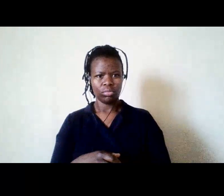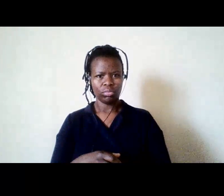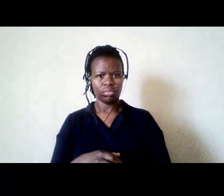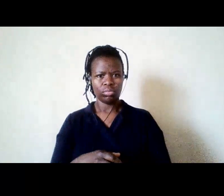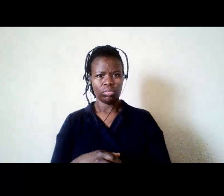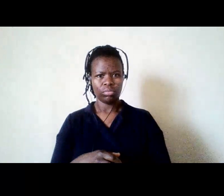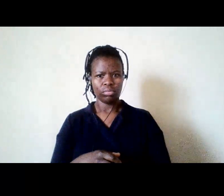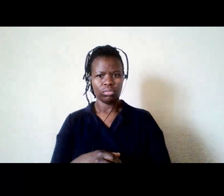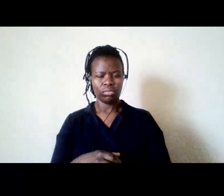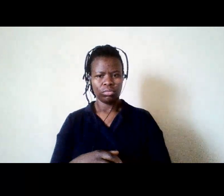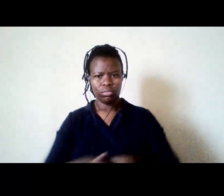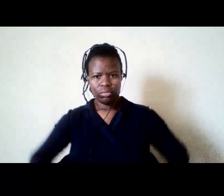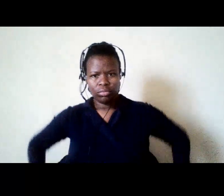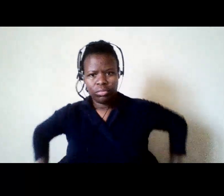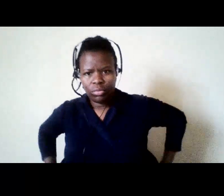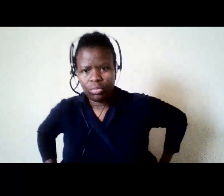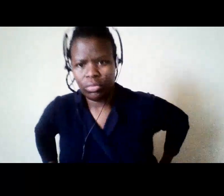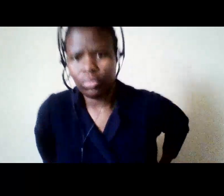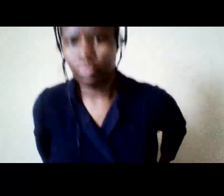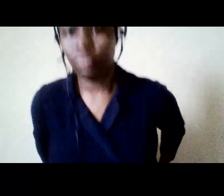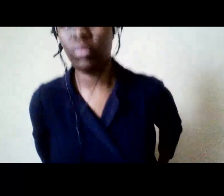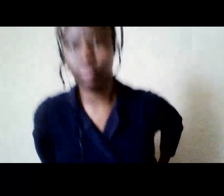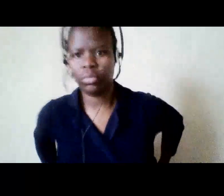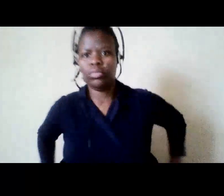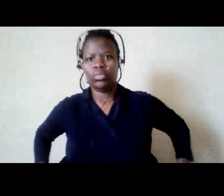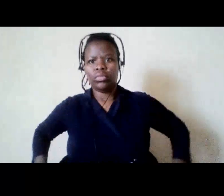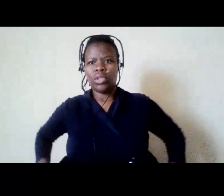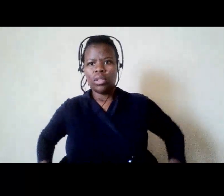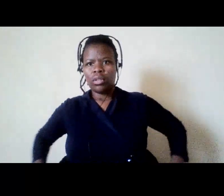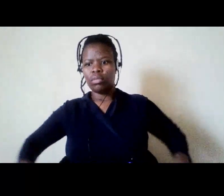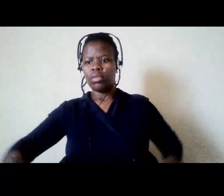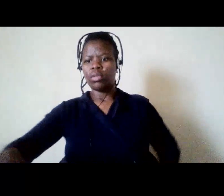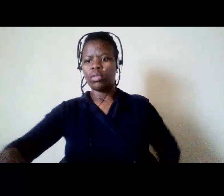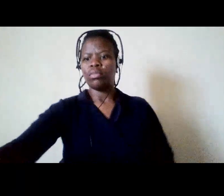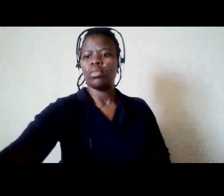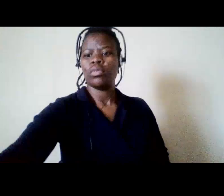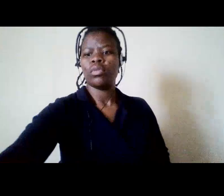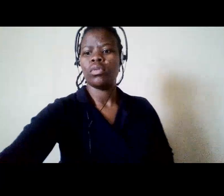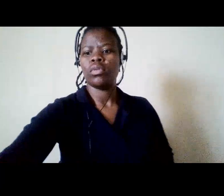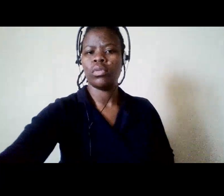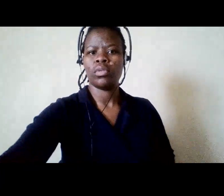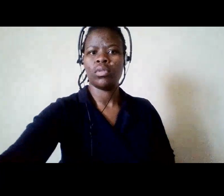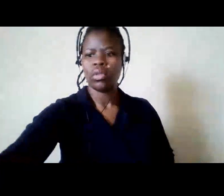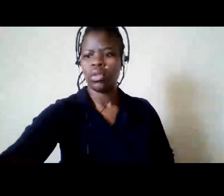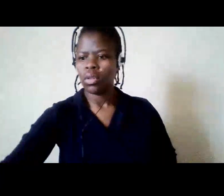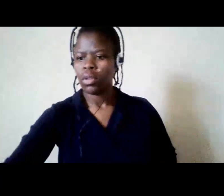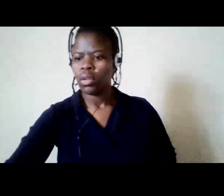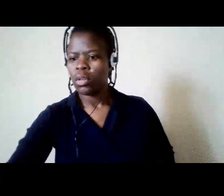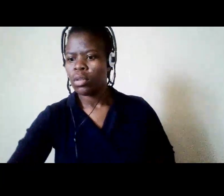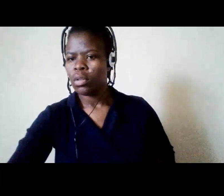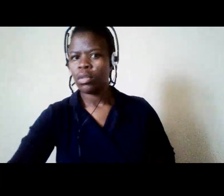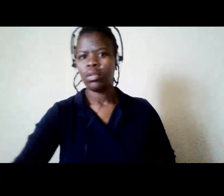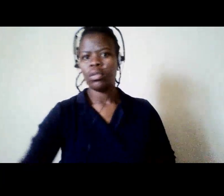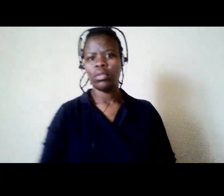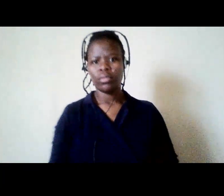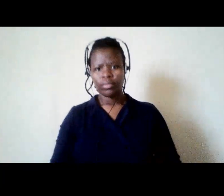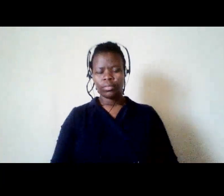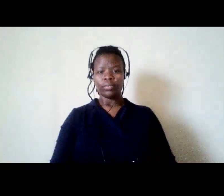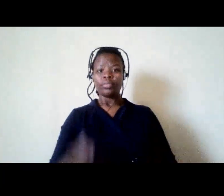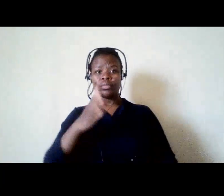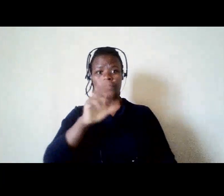Okay, thank you, Dr. Ike. See, now the thing is, I'm not really sure if this has been spoken about, or